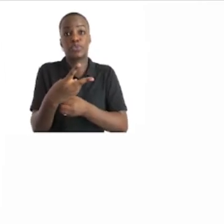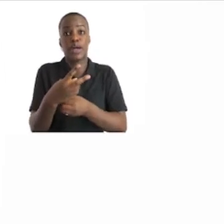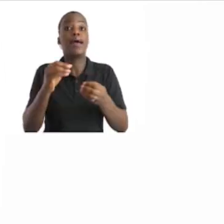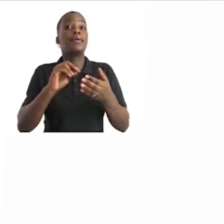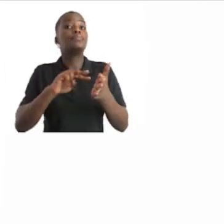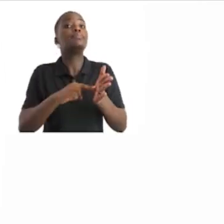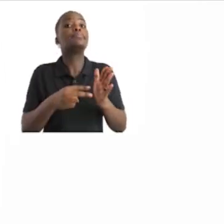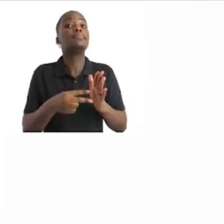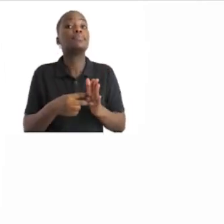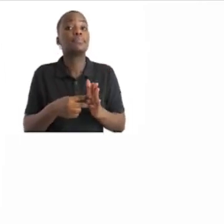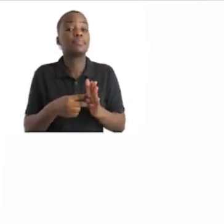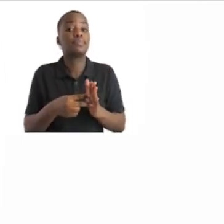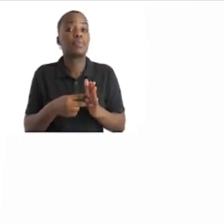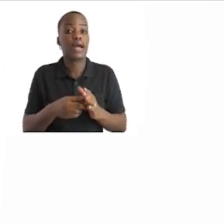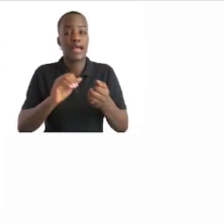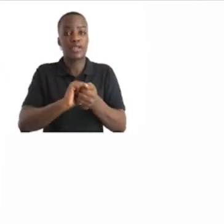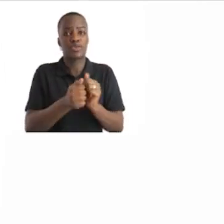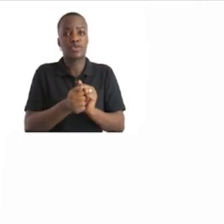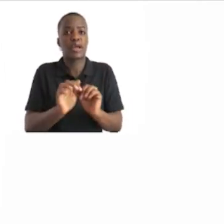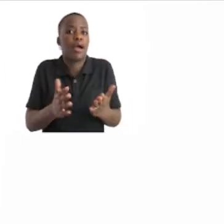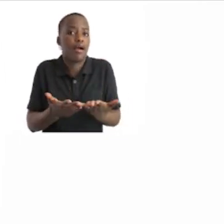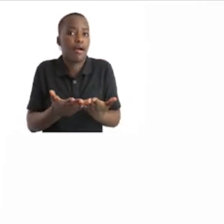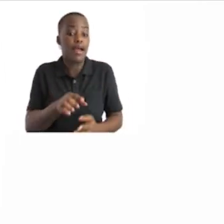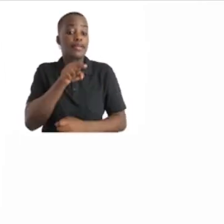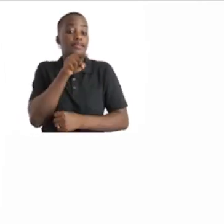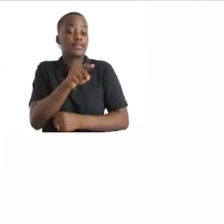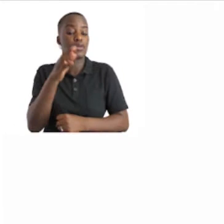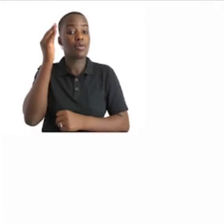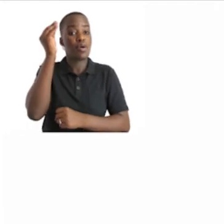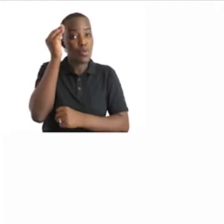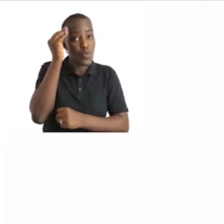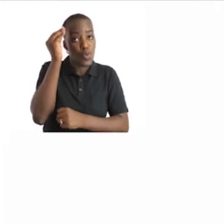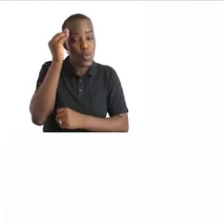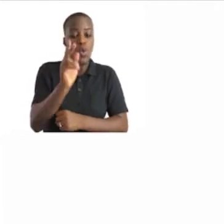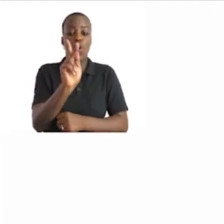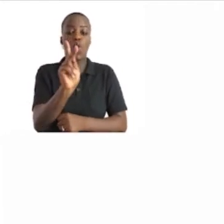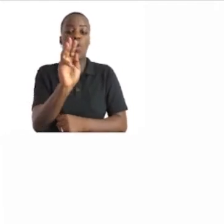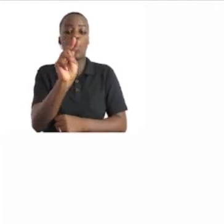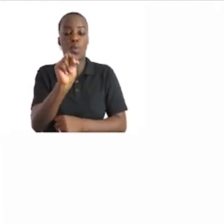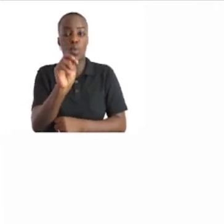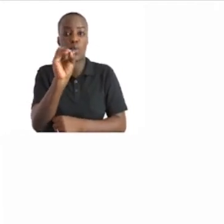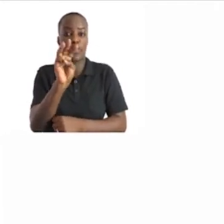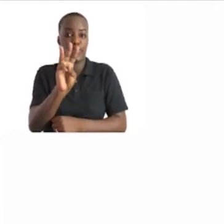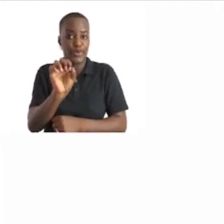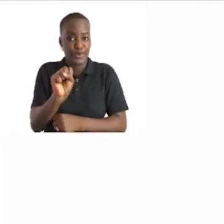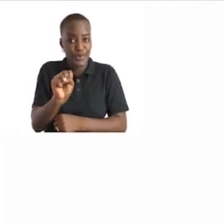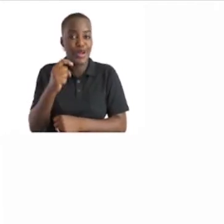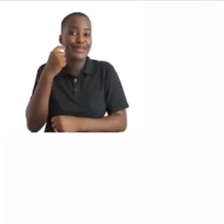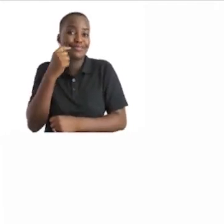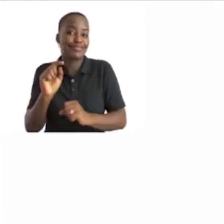that means that it will say, she knows how to speak English